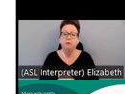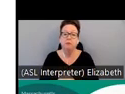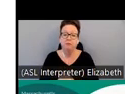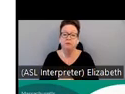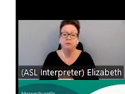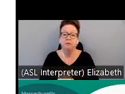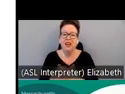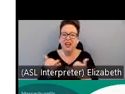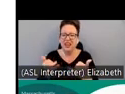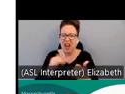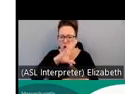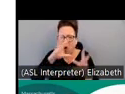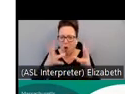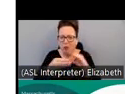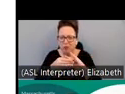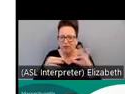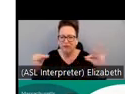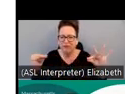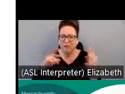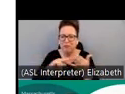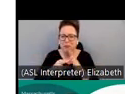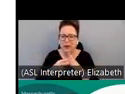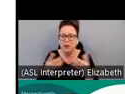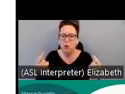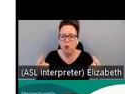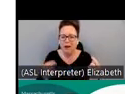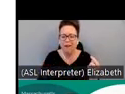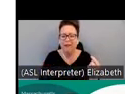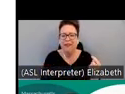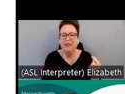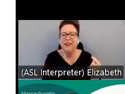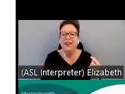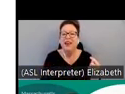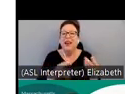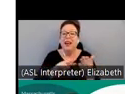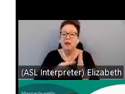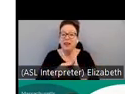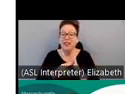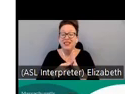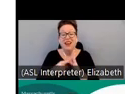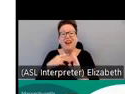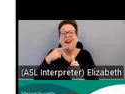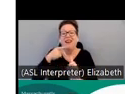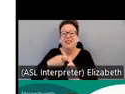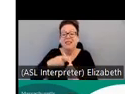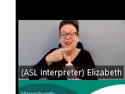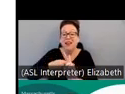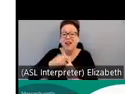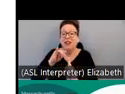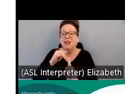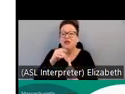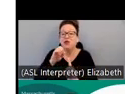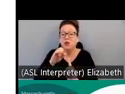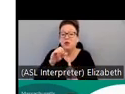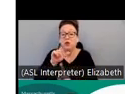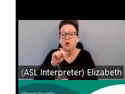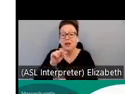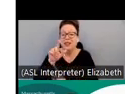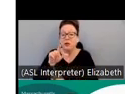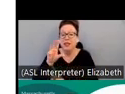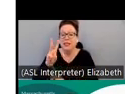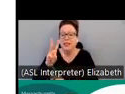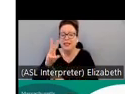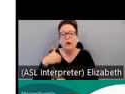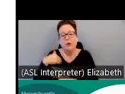Now, what does that all mean? It means we're limited until June 2026 to serve all the cities and towns that